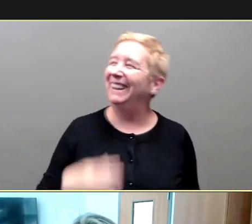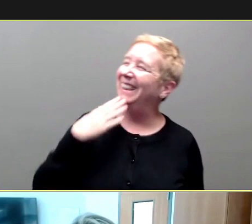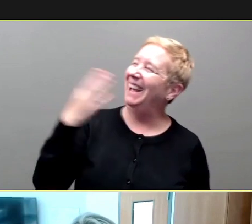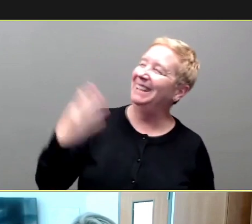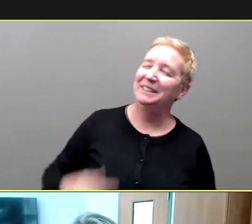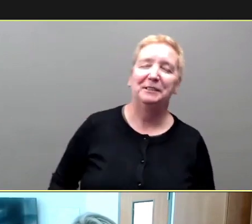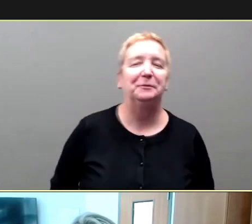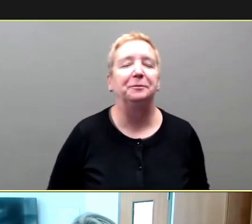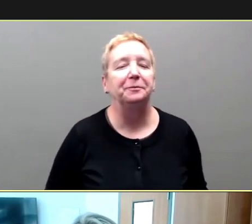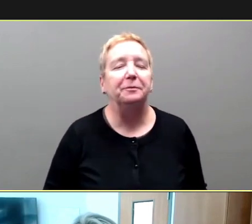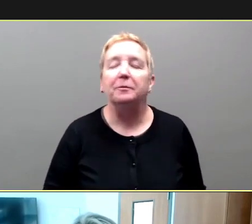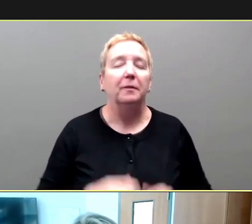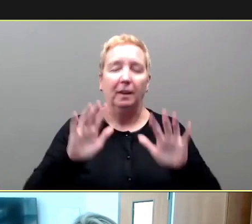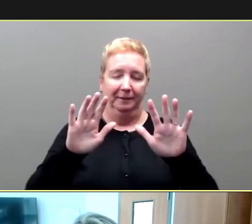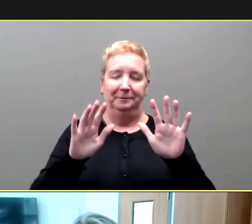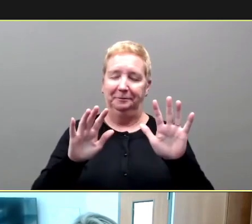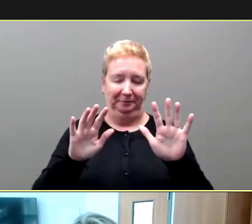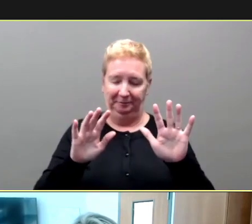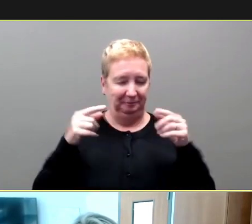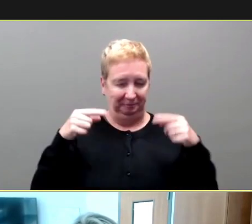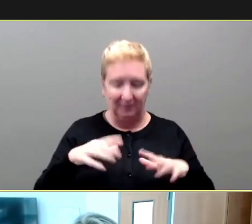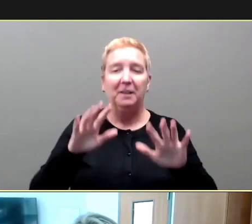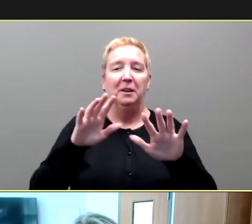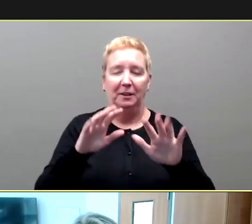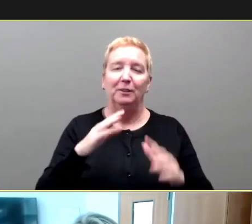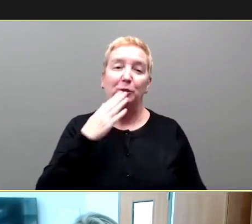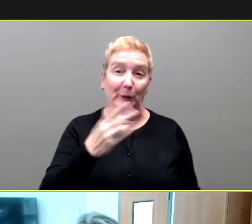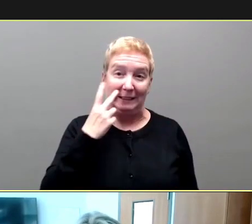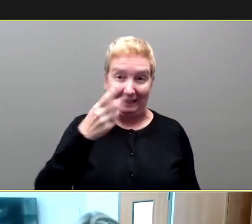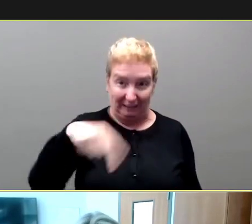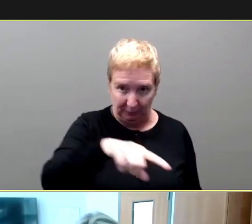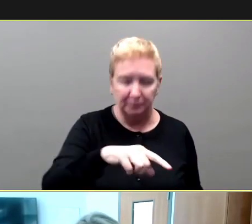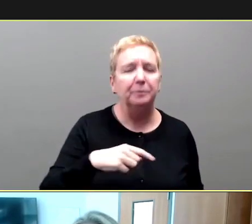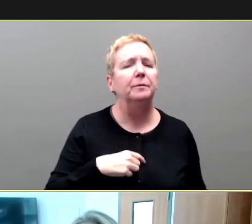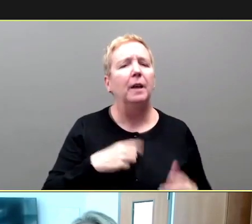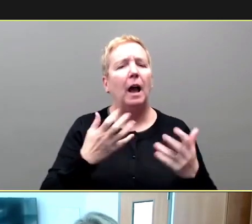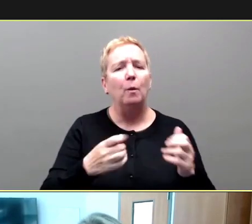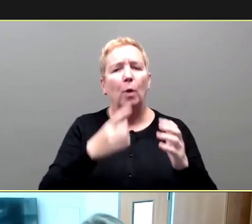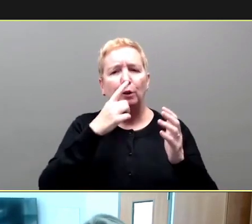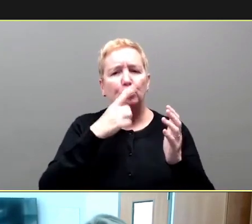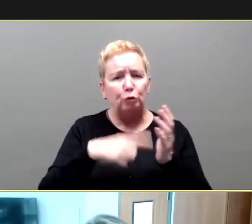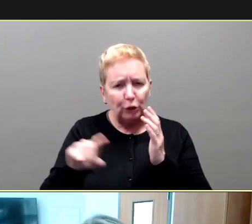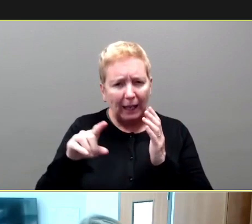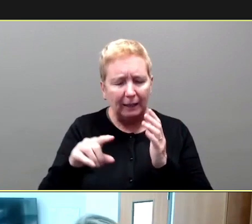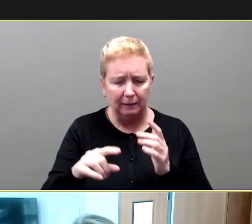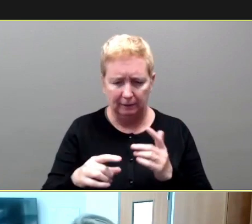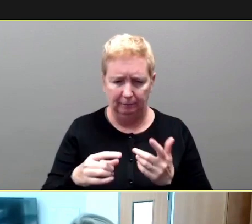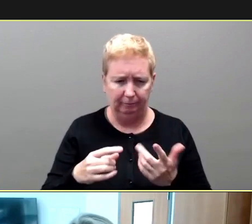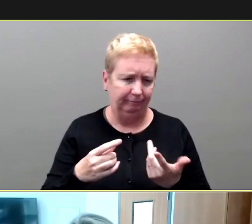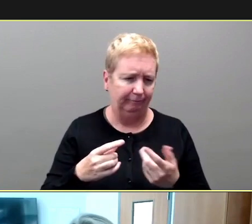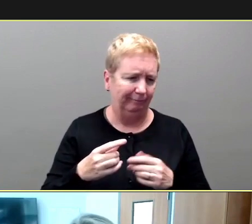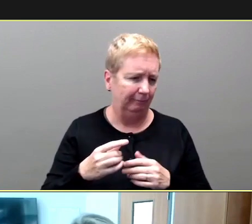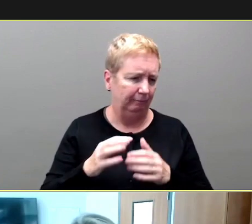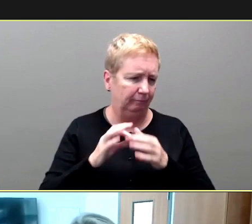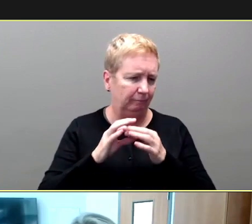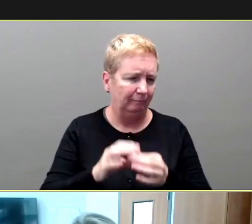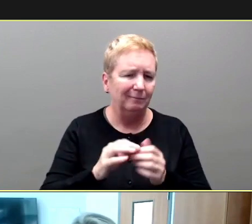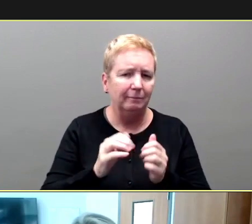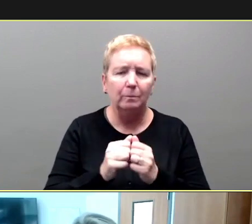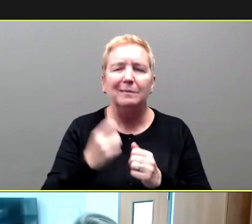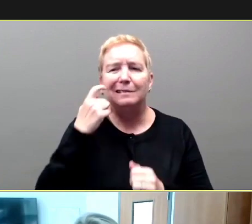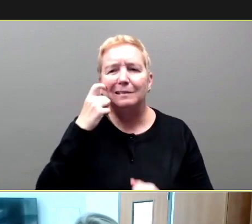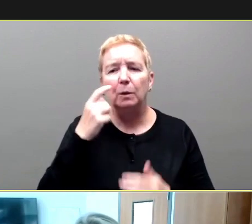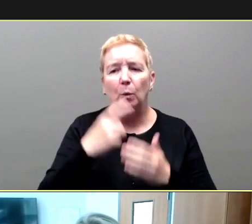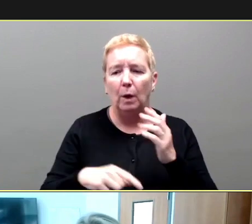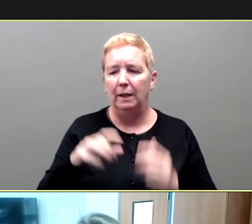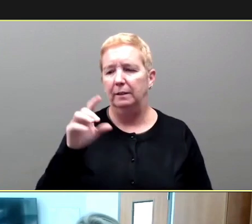say, question. Thanks. Hey, well, good to see y'all. I wanted to check in on some of the last things that Dr. Scrace, you were talking